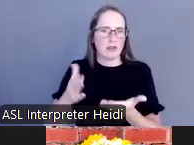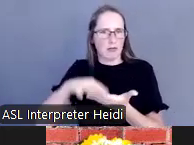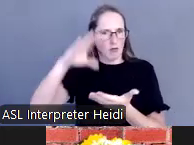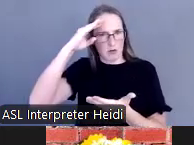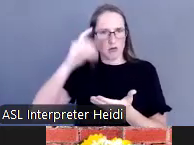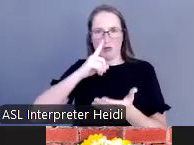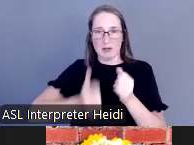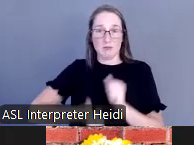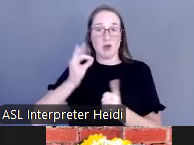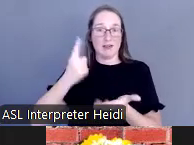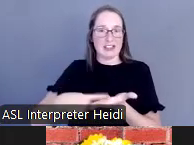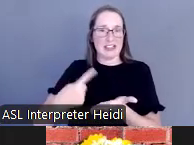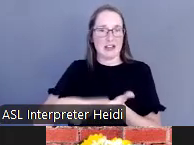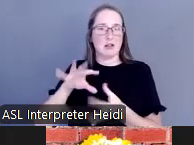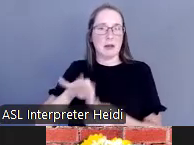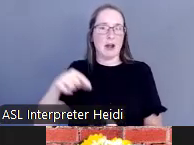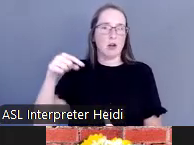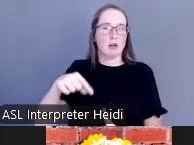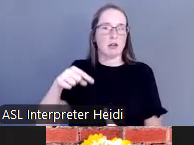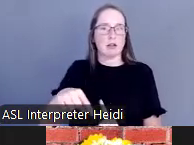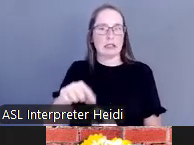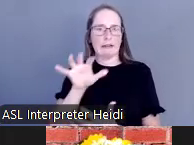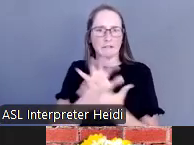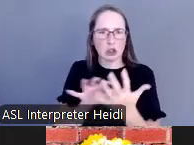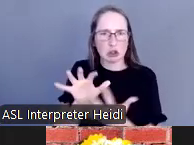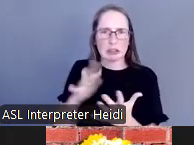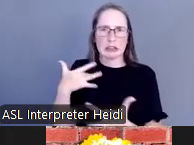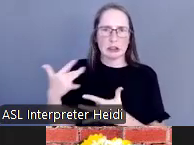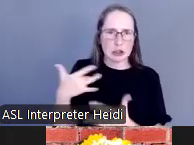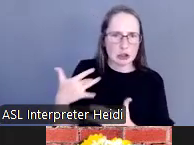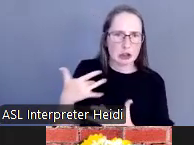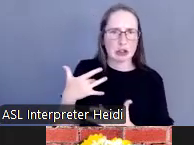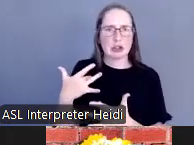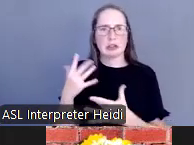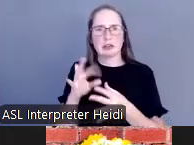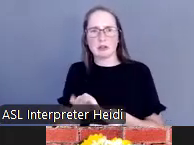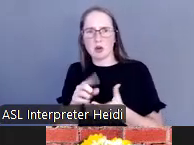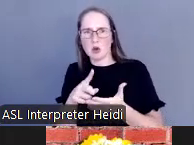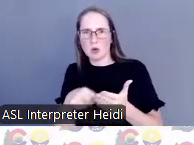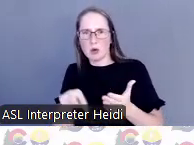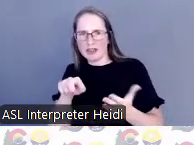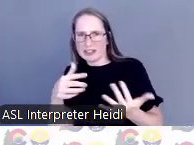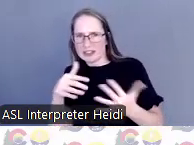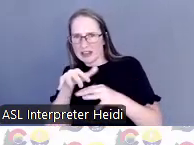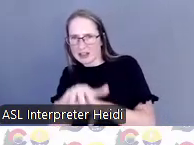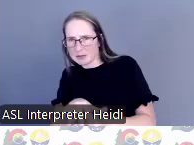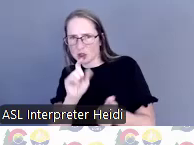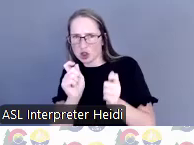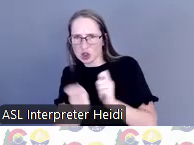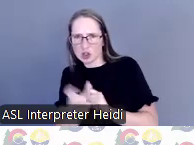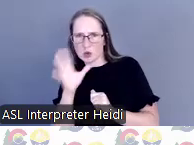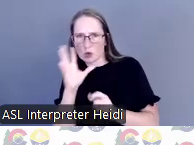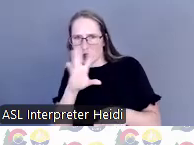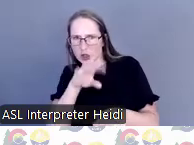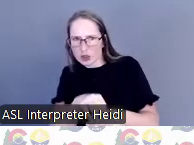As far as takeaways go, the majority of the discussion was around confusion, concern about what this alignment